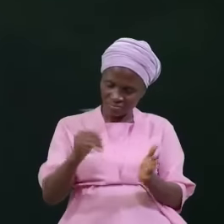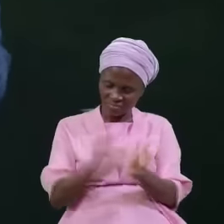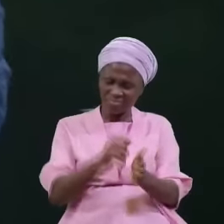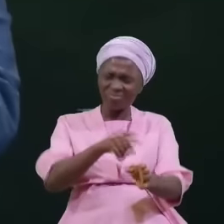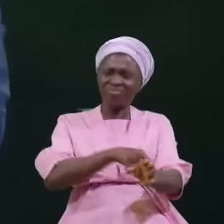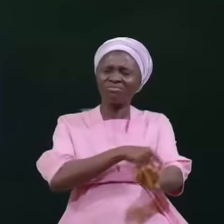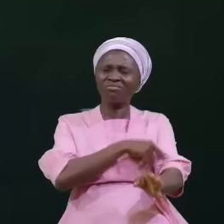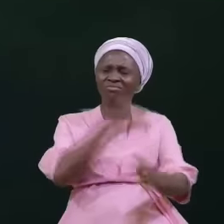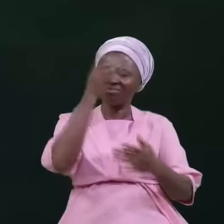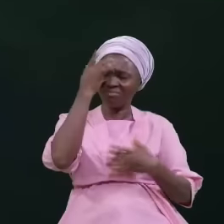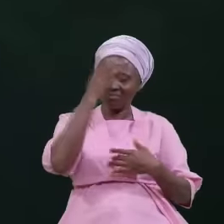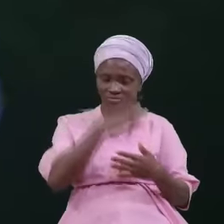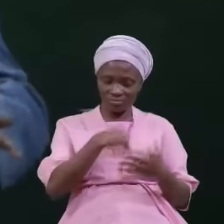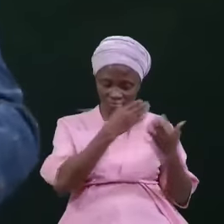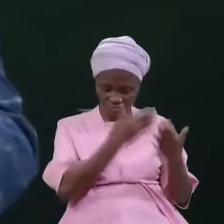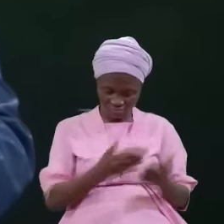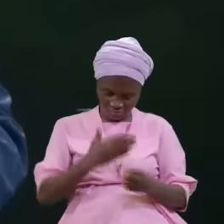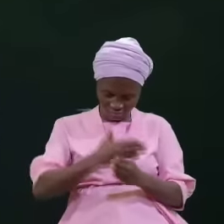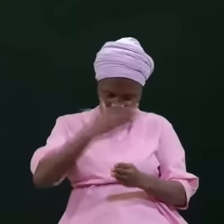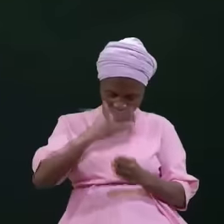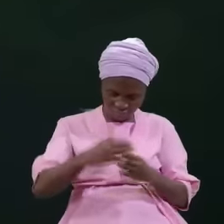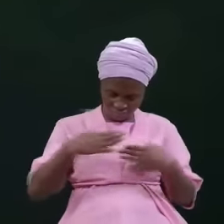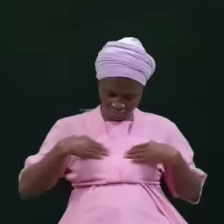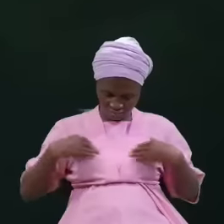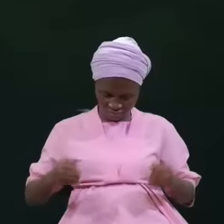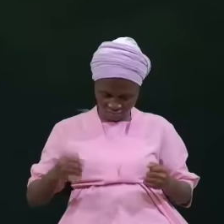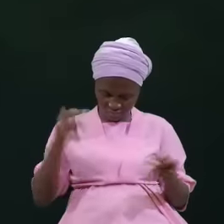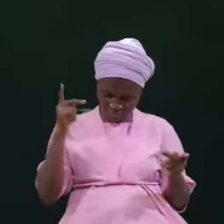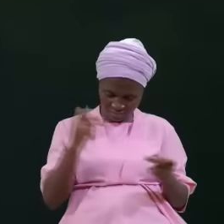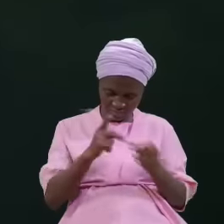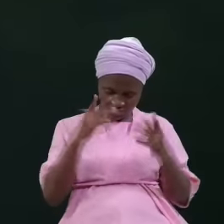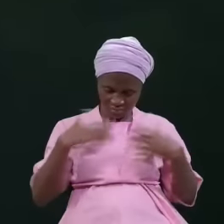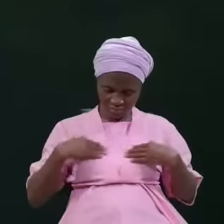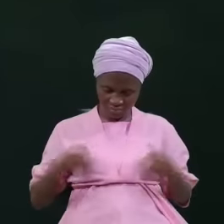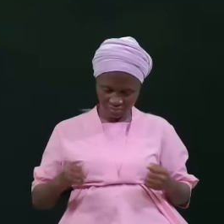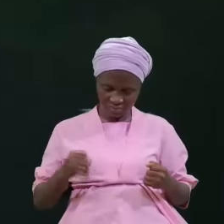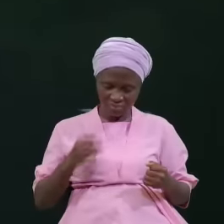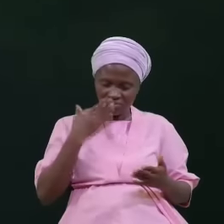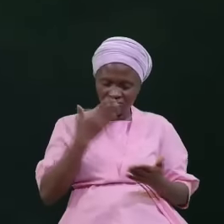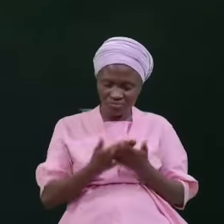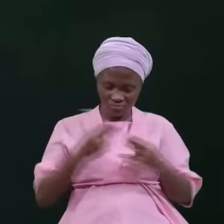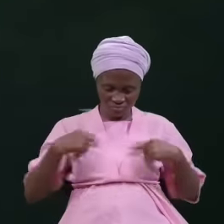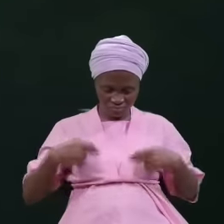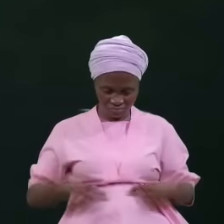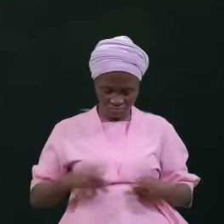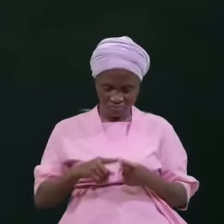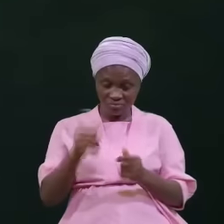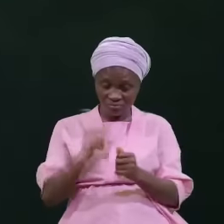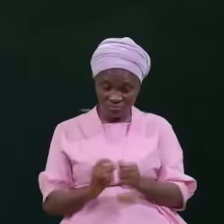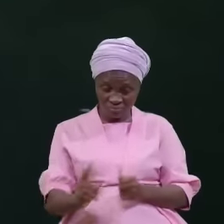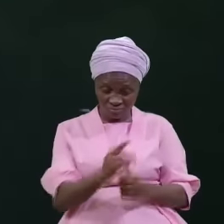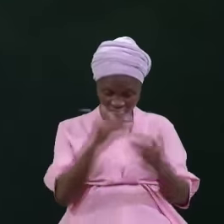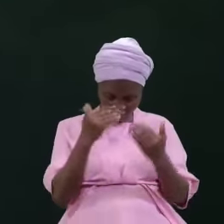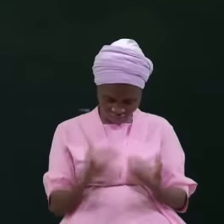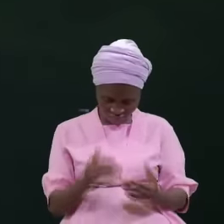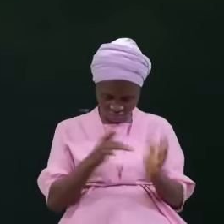bring total healing, perfect healing, sound health unto everyone right now. Lord,